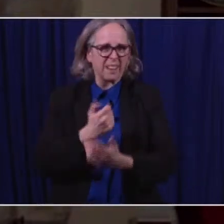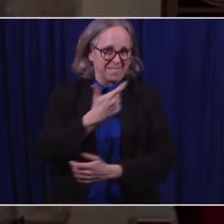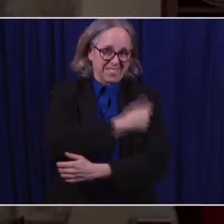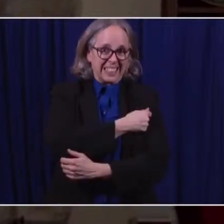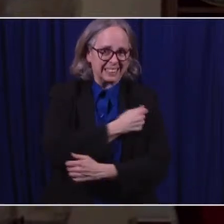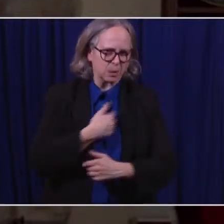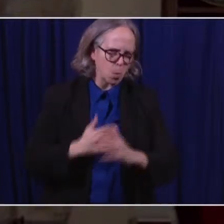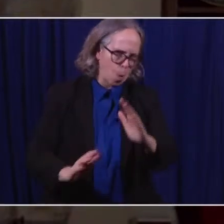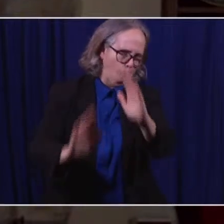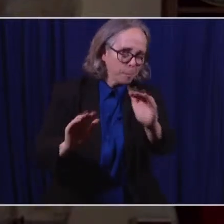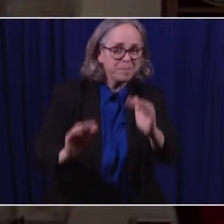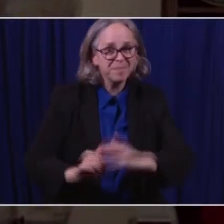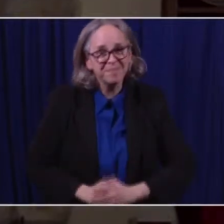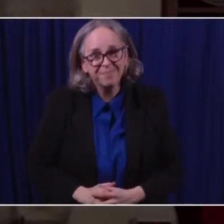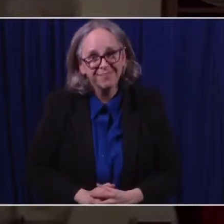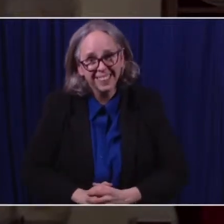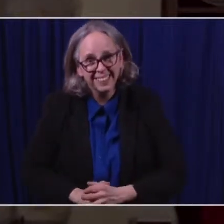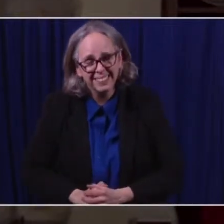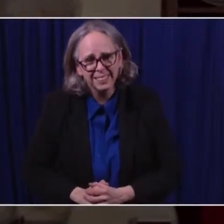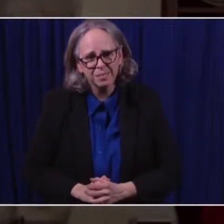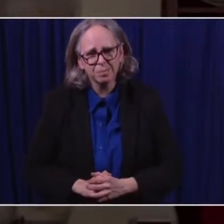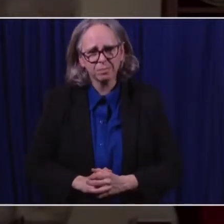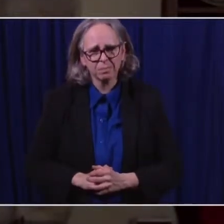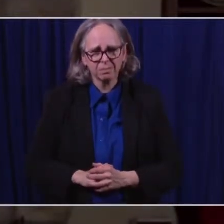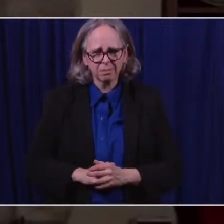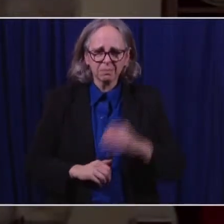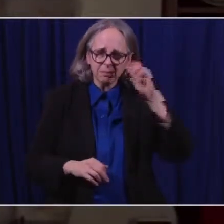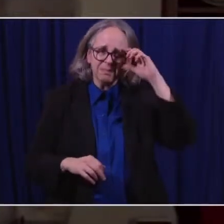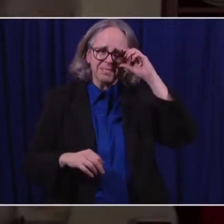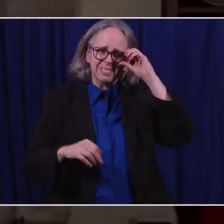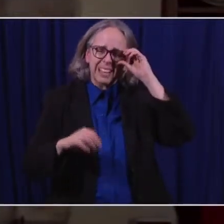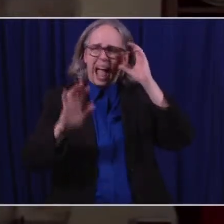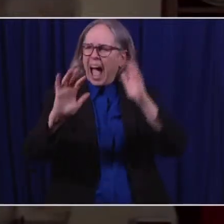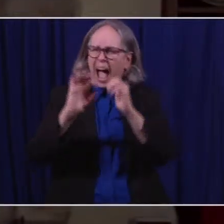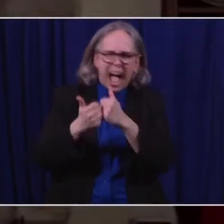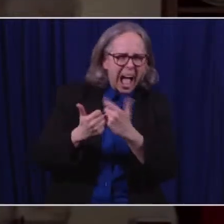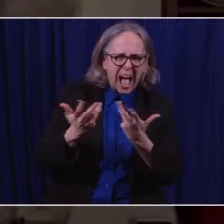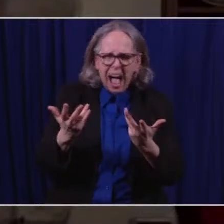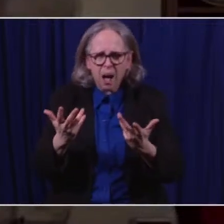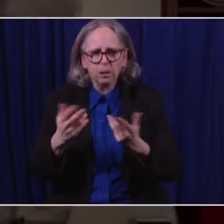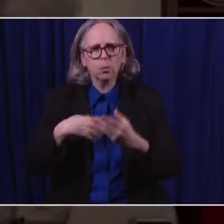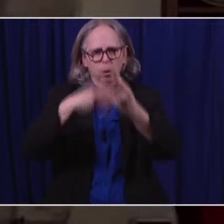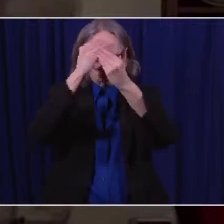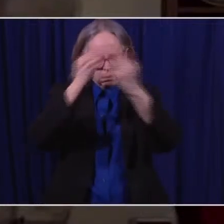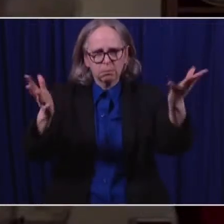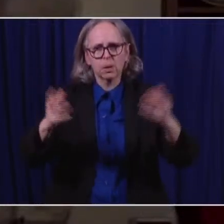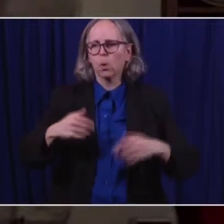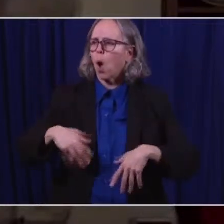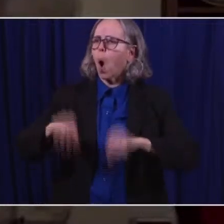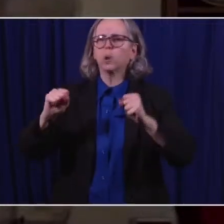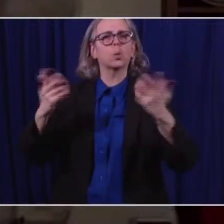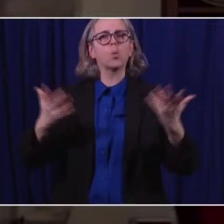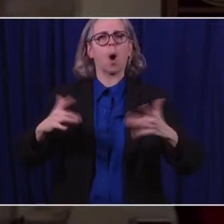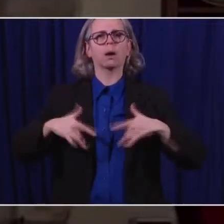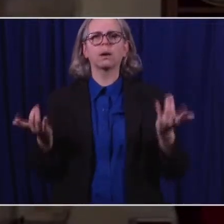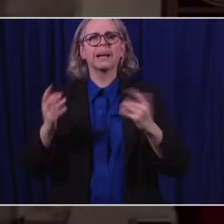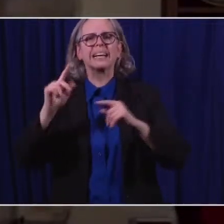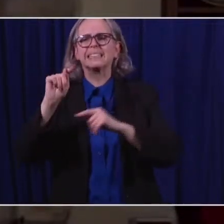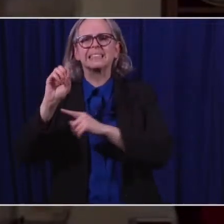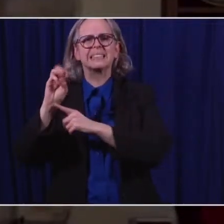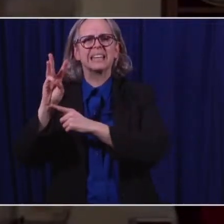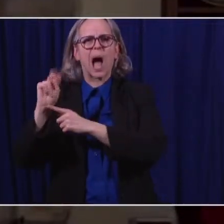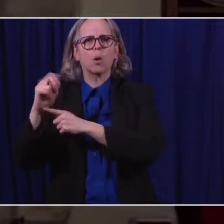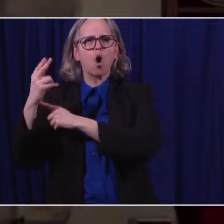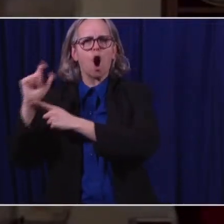minority communities, including upcoming town halls, paid and earned media, and a toolkit for our community partners to address